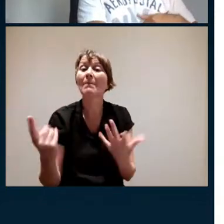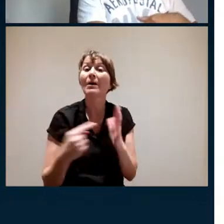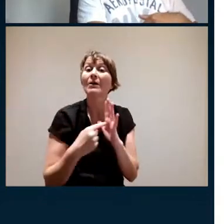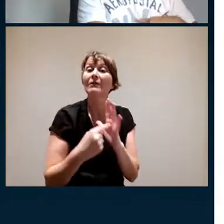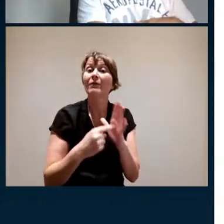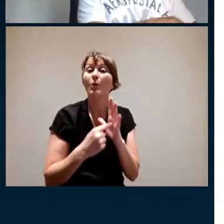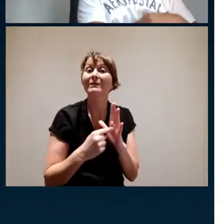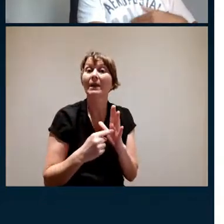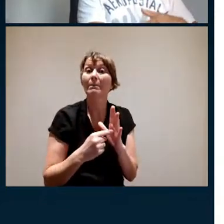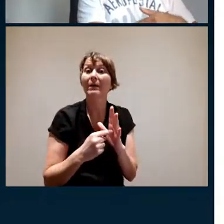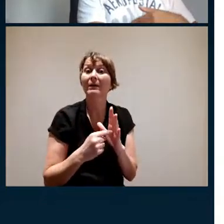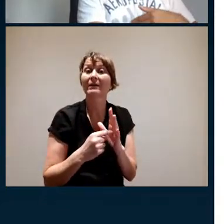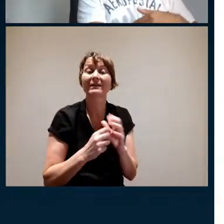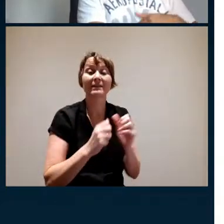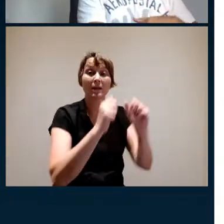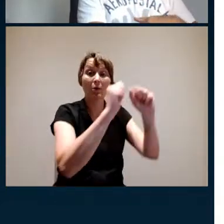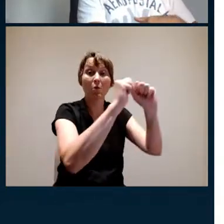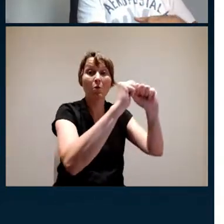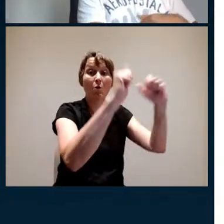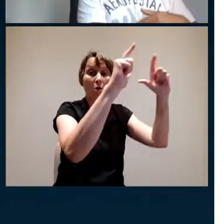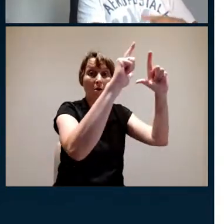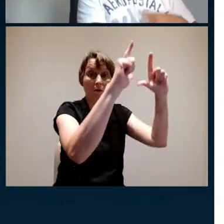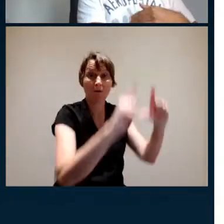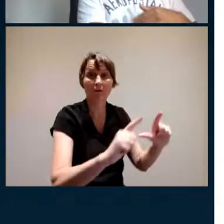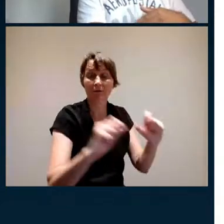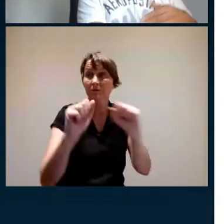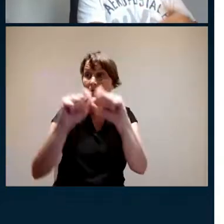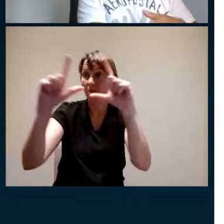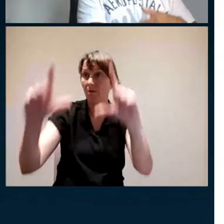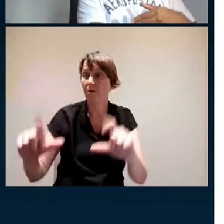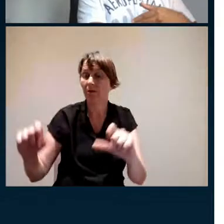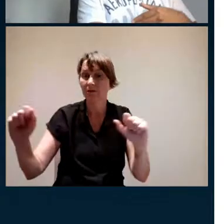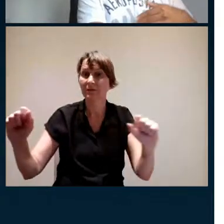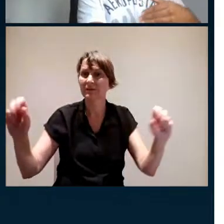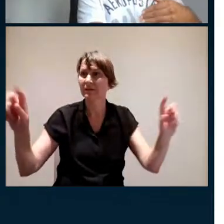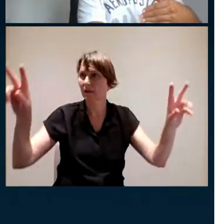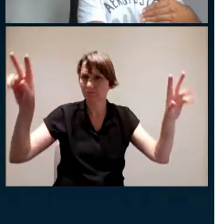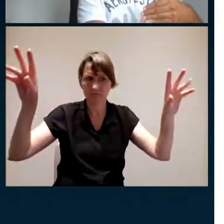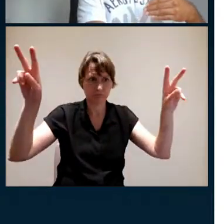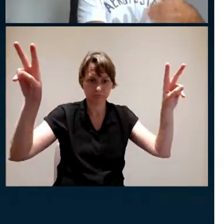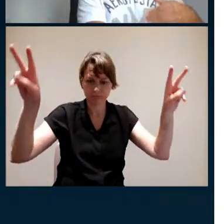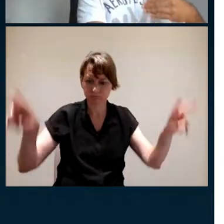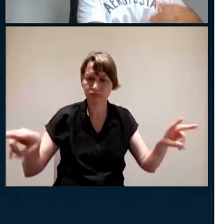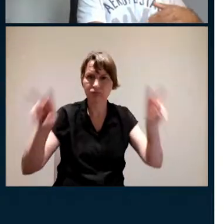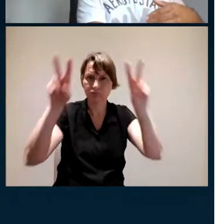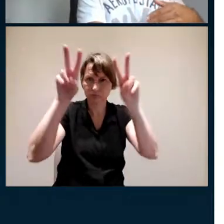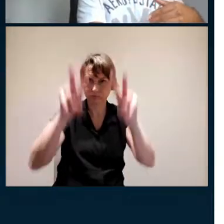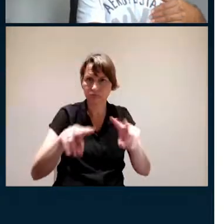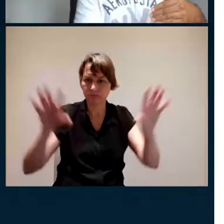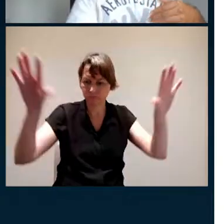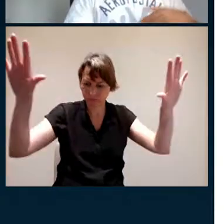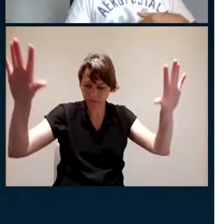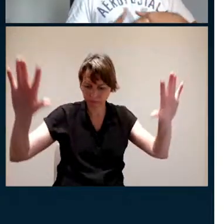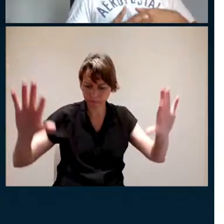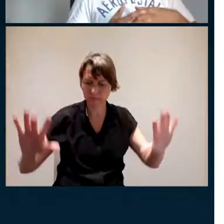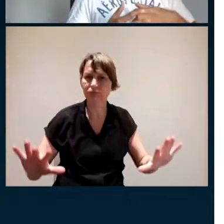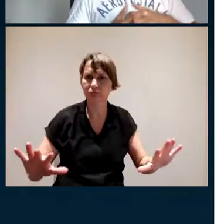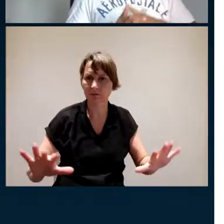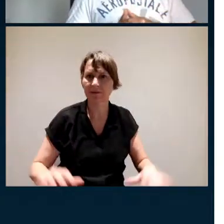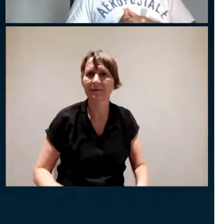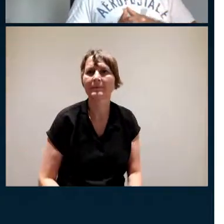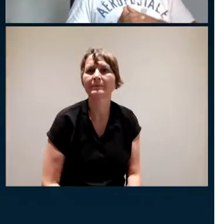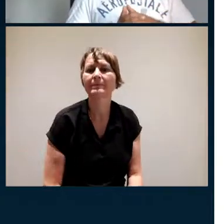seen from the extension, from the task, when the release pipeline runs, it is important for